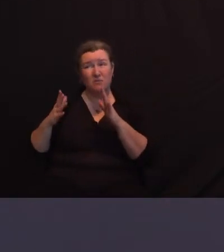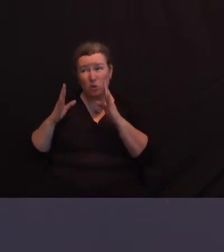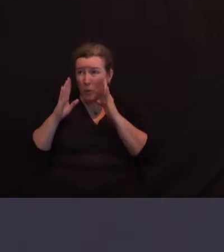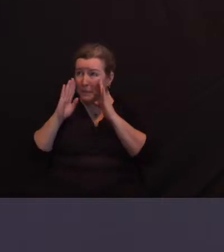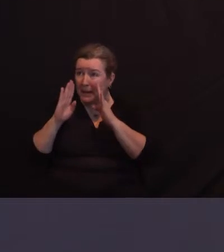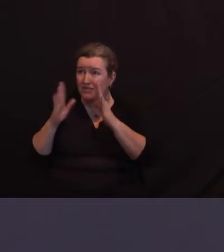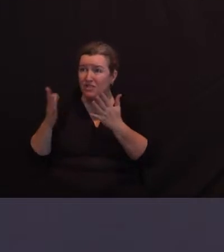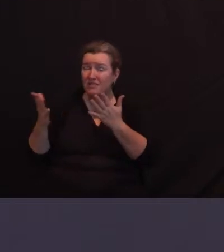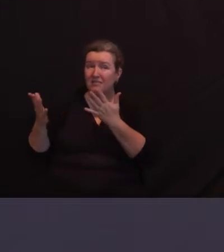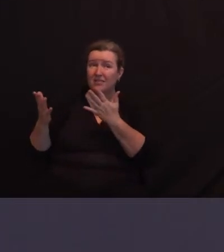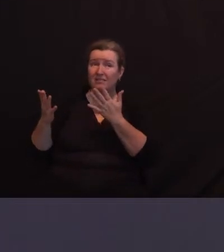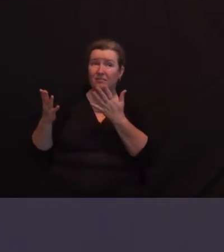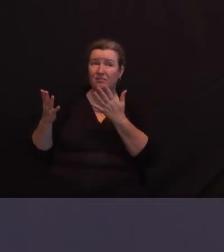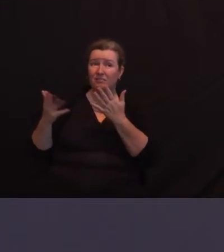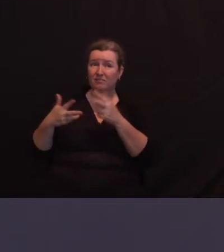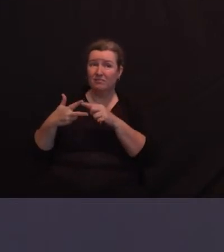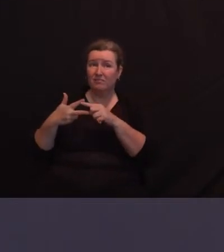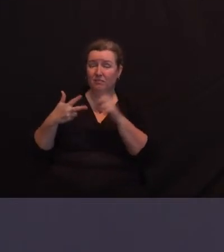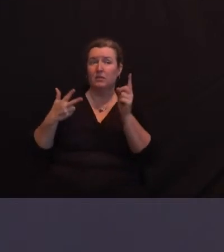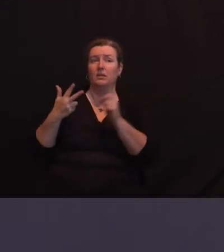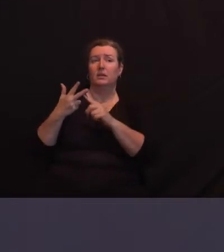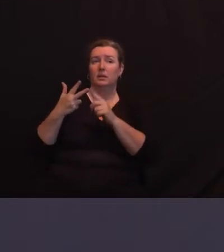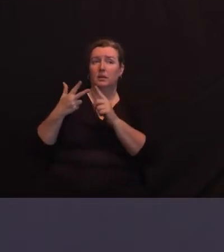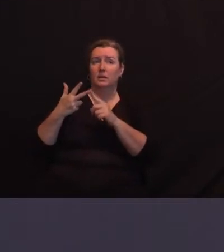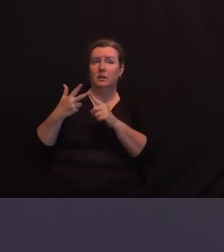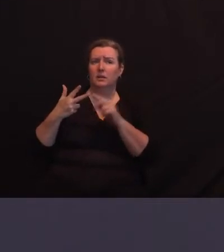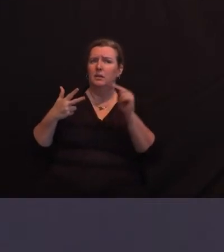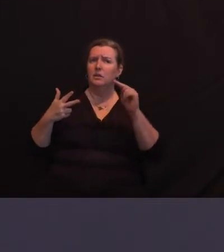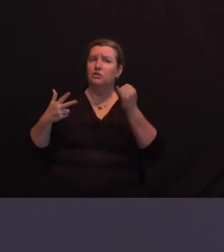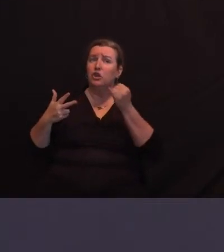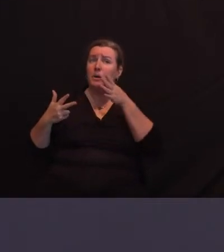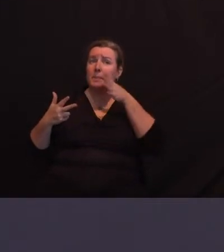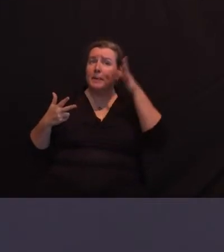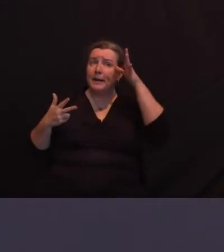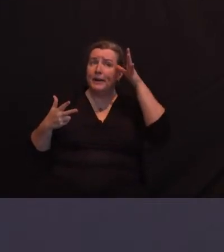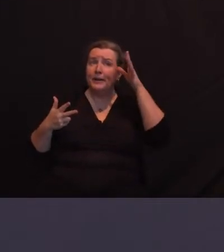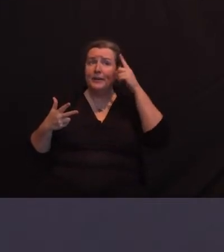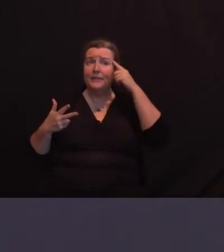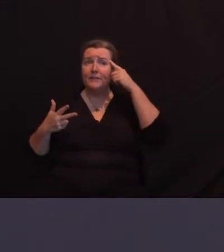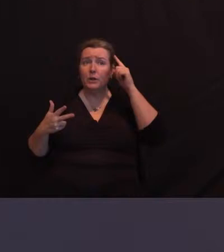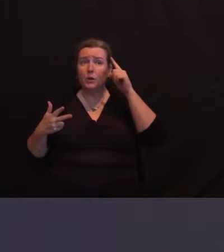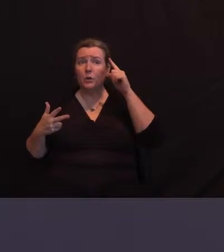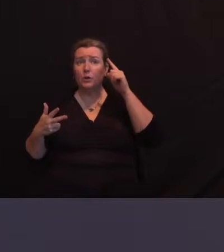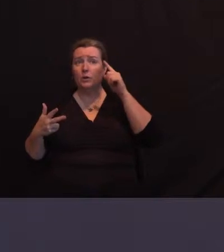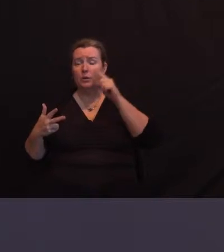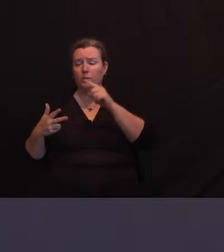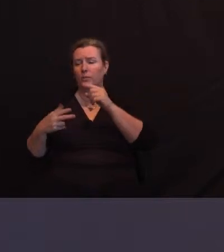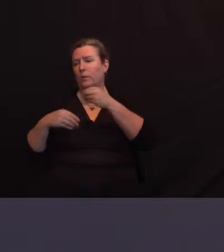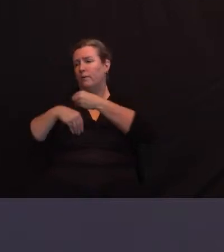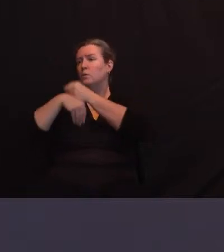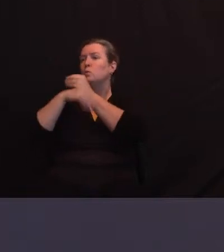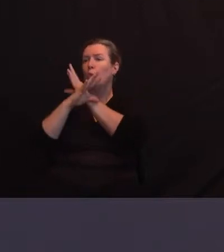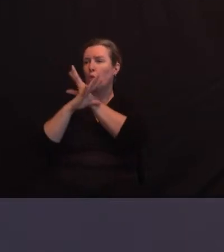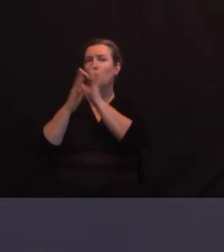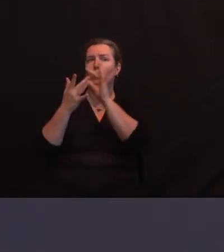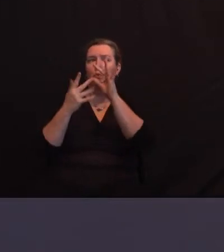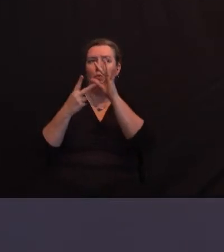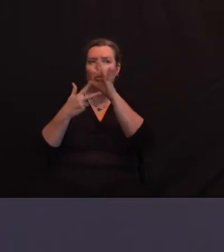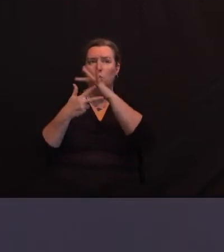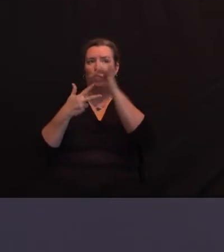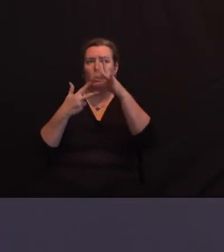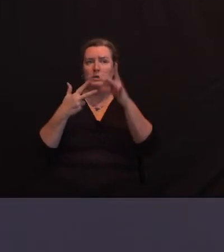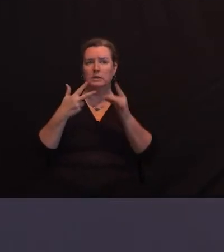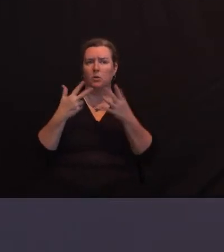are? And the third question, New Jersey Parents for Virtual Choice said they are still waiting to meet with you about